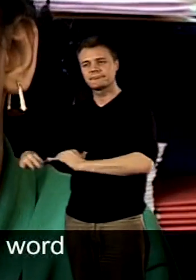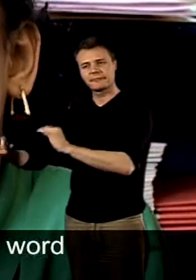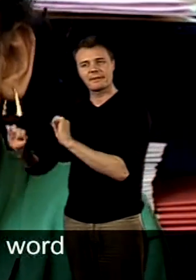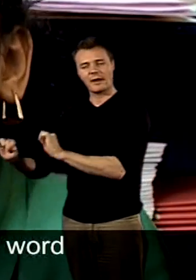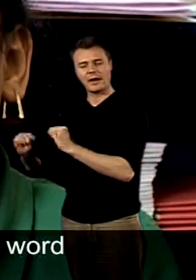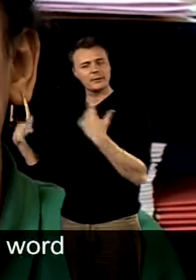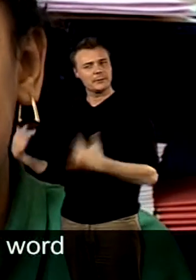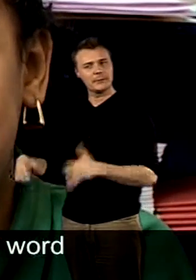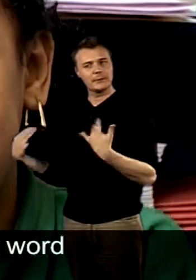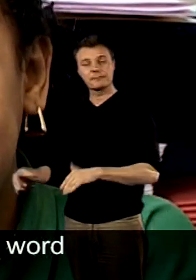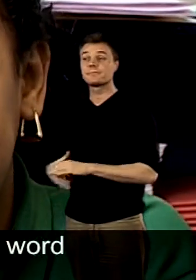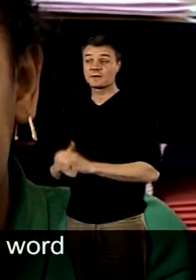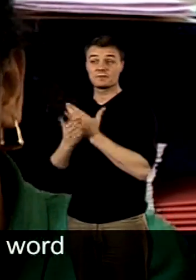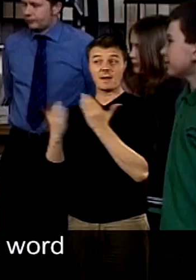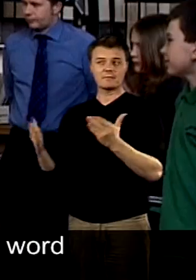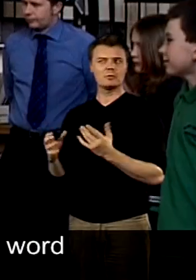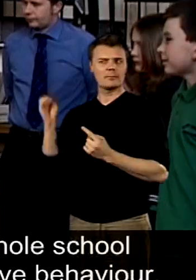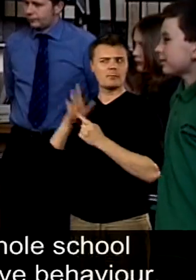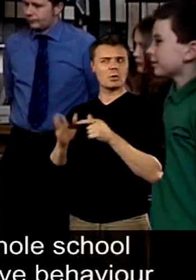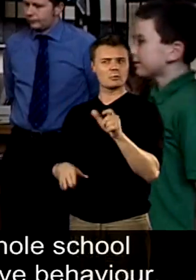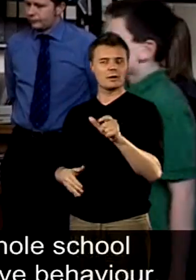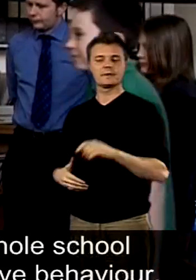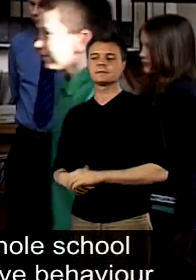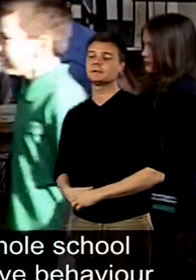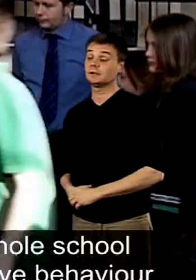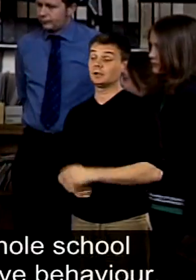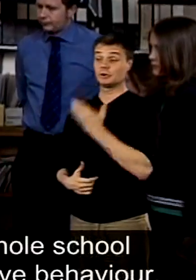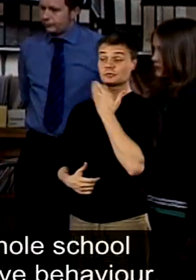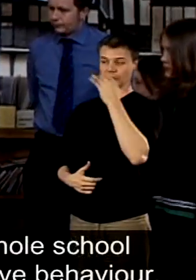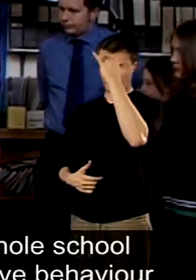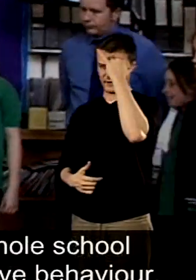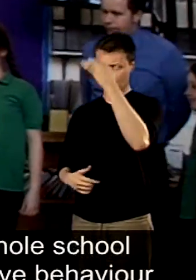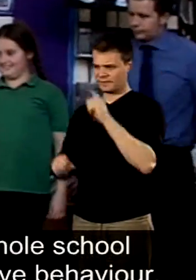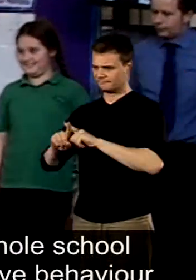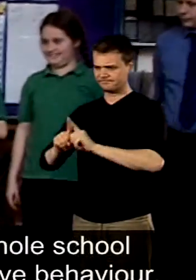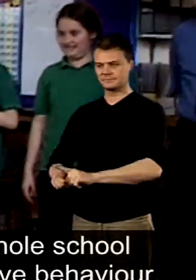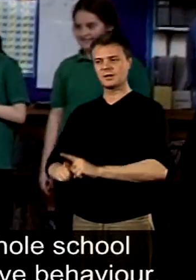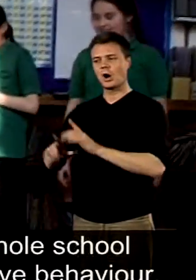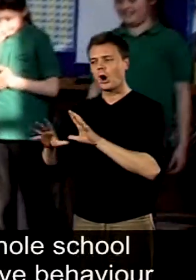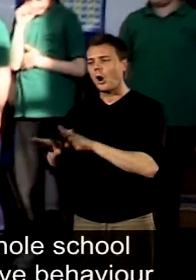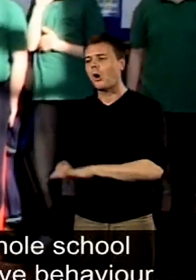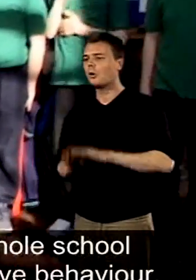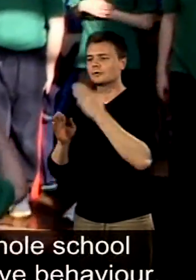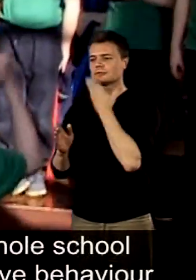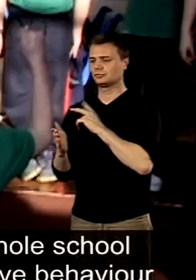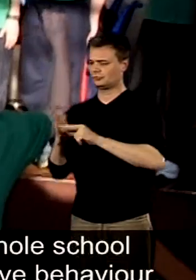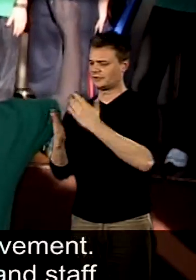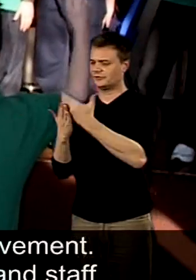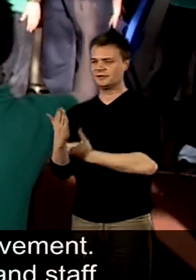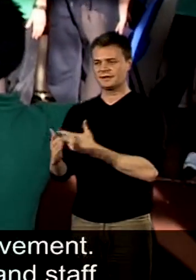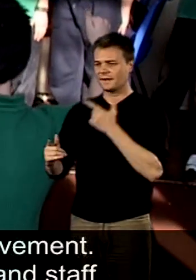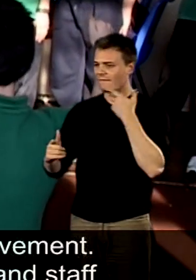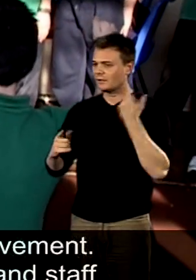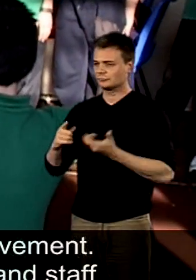all respectful. That's the big word for our school. The school's ethos and range of whole school strategies has been found to improve